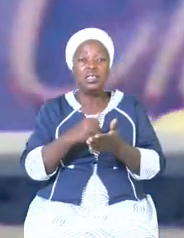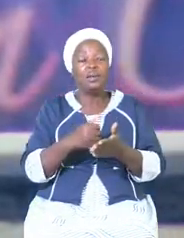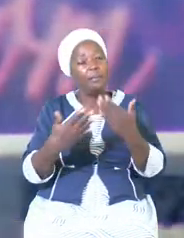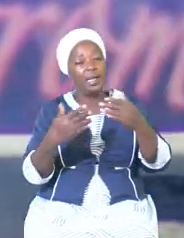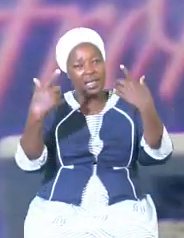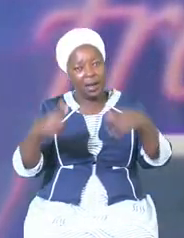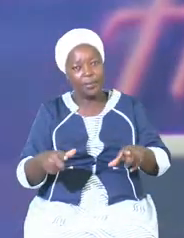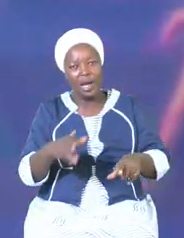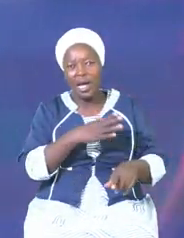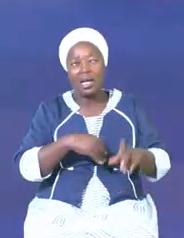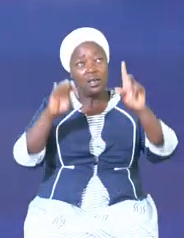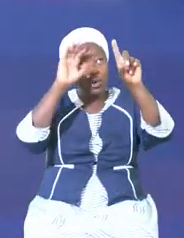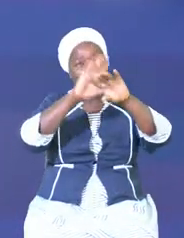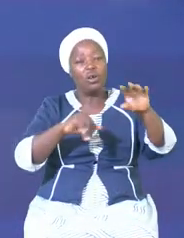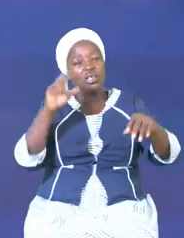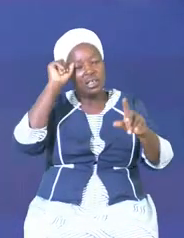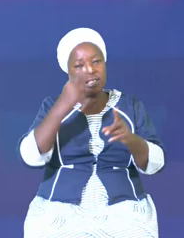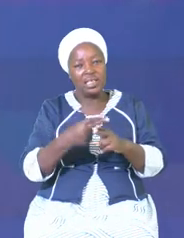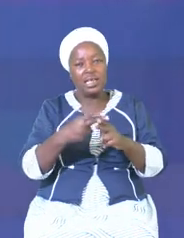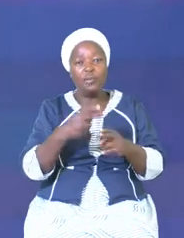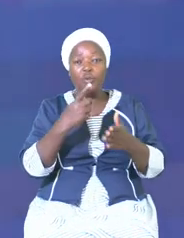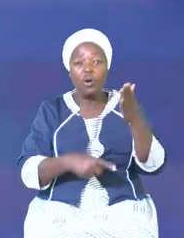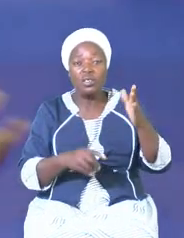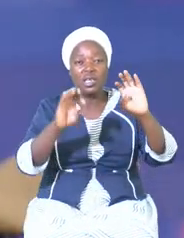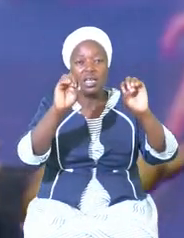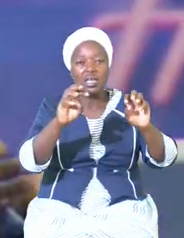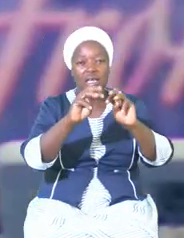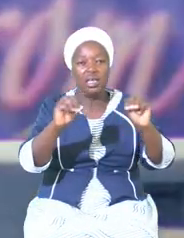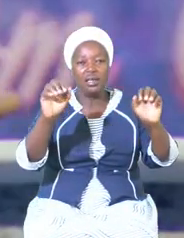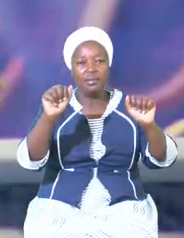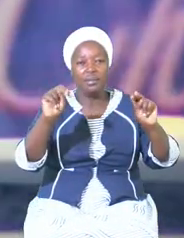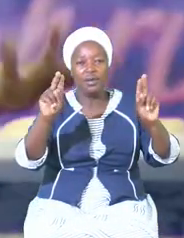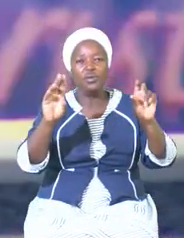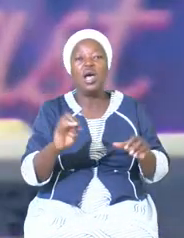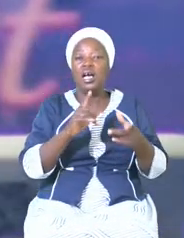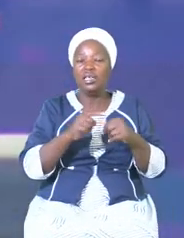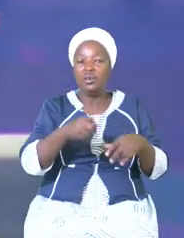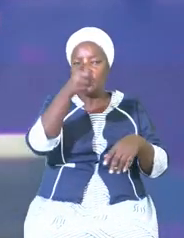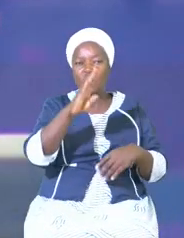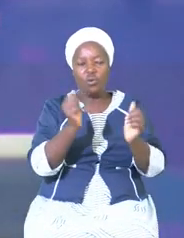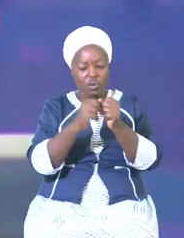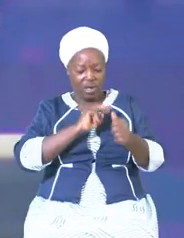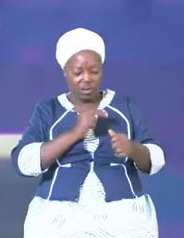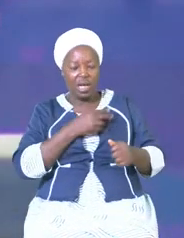name Emmanuel, God with us. And he came as Emmanuel, not because of your